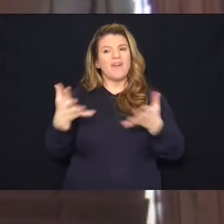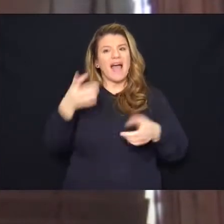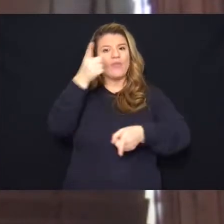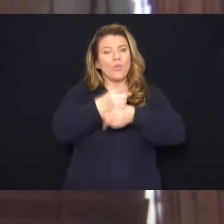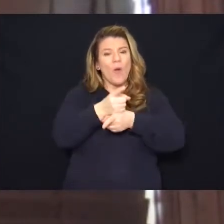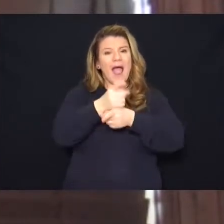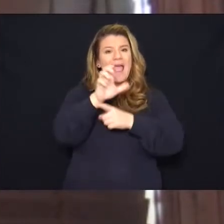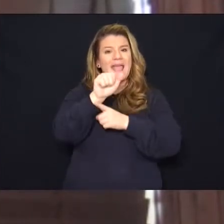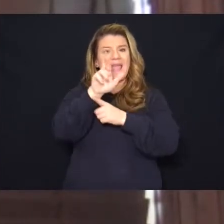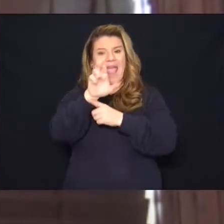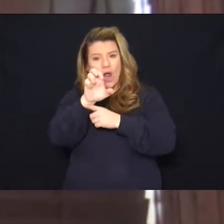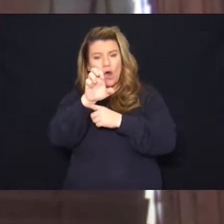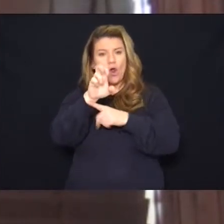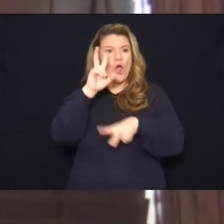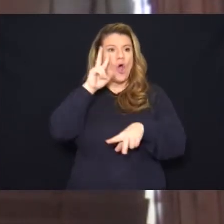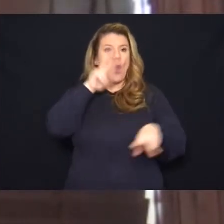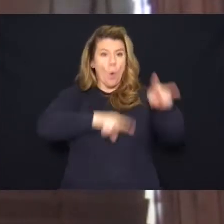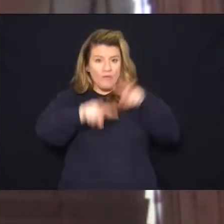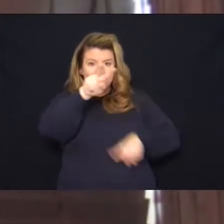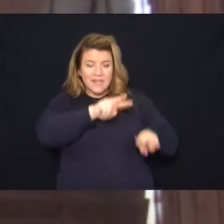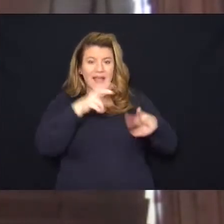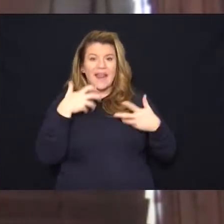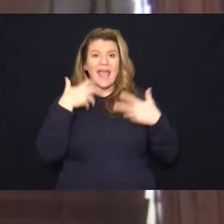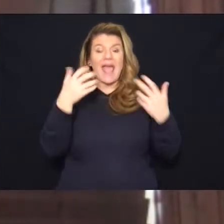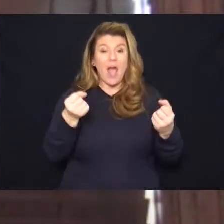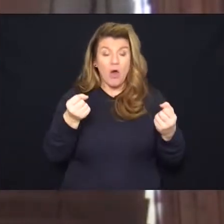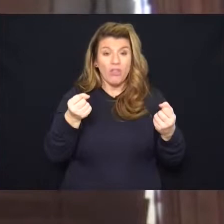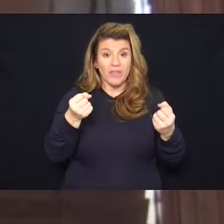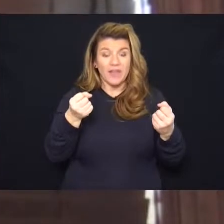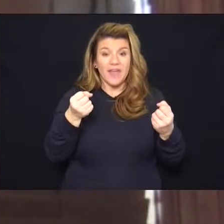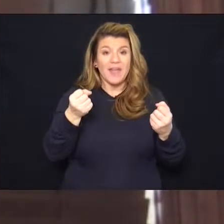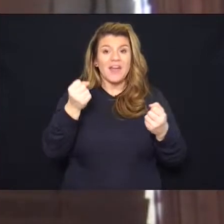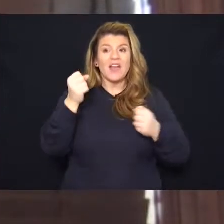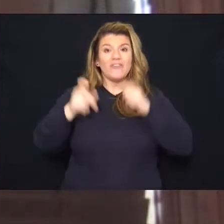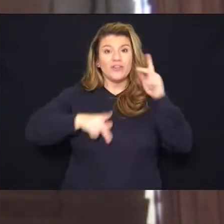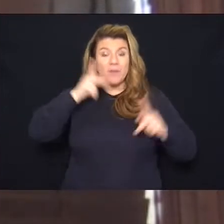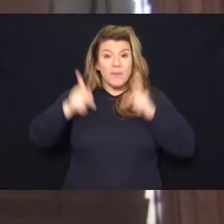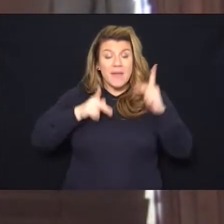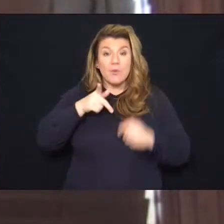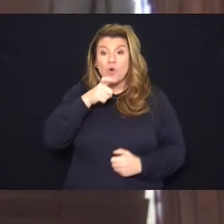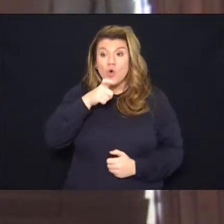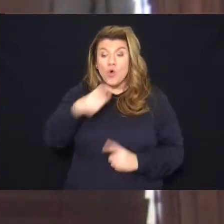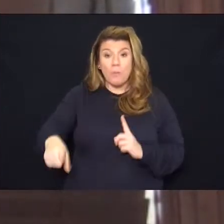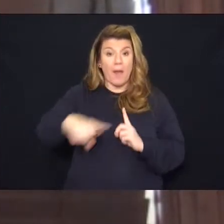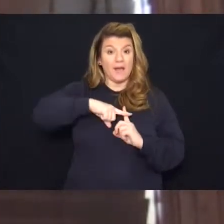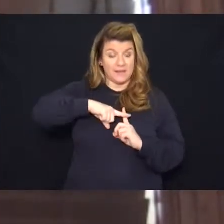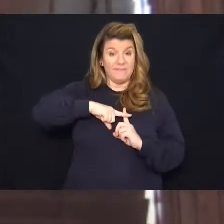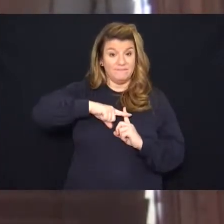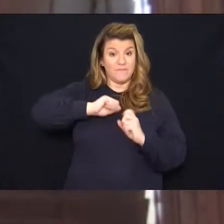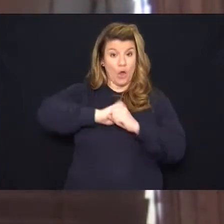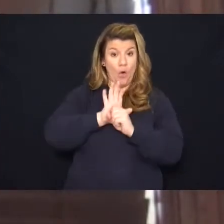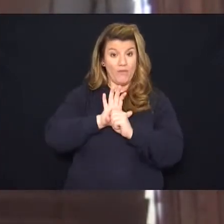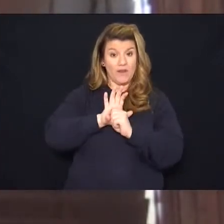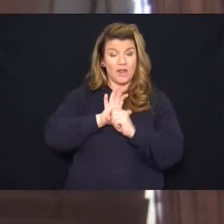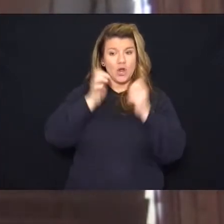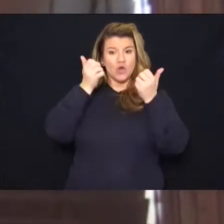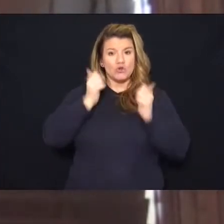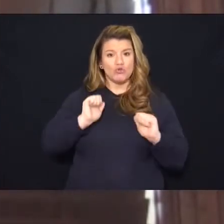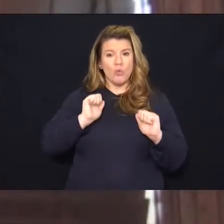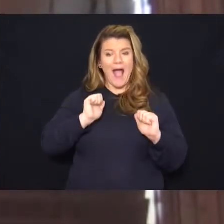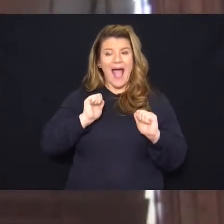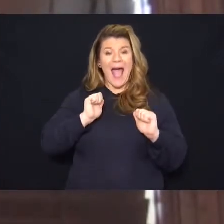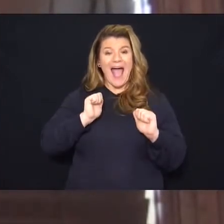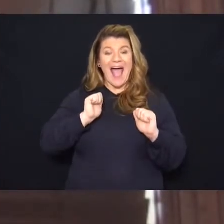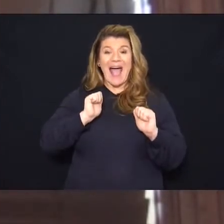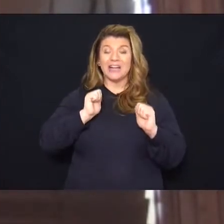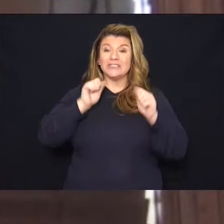the oversight and the help and the assurance for all people who might be positive for COVID to try to allow them